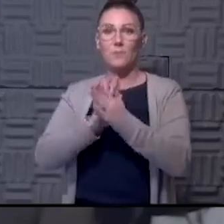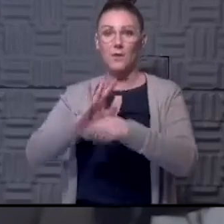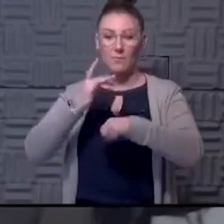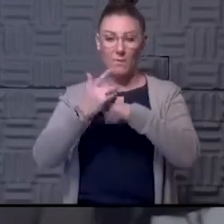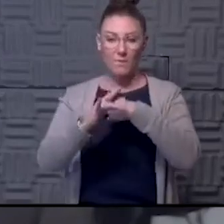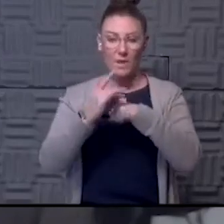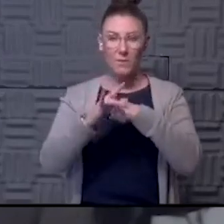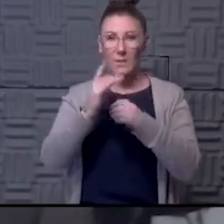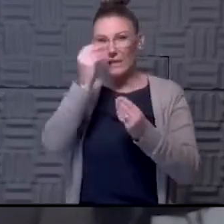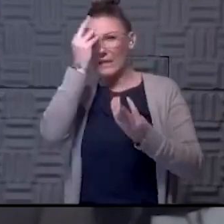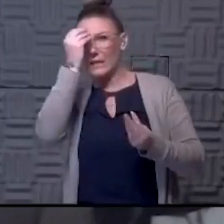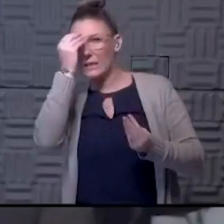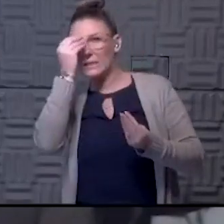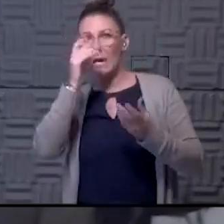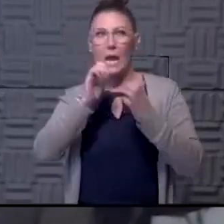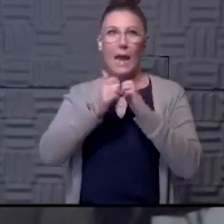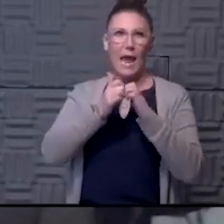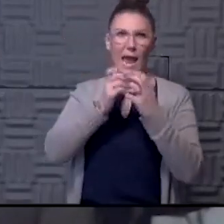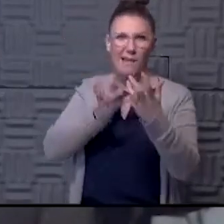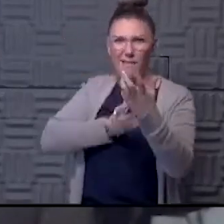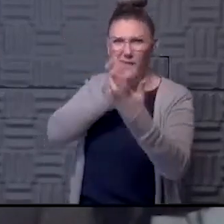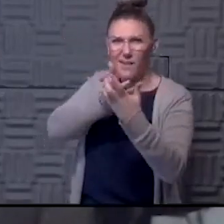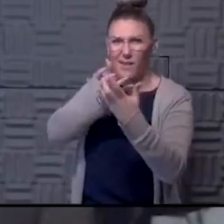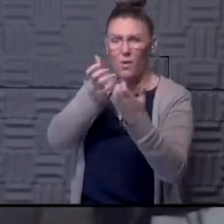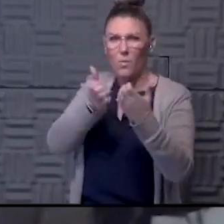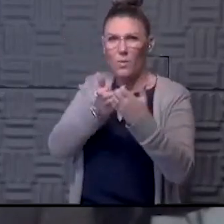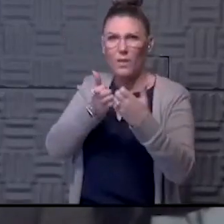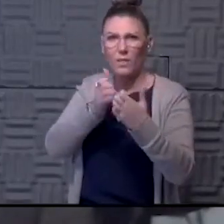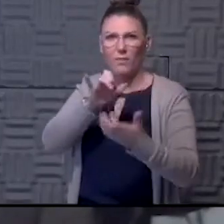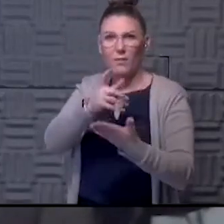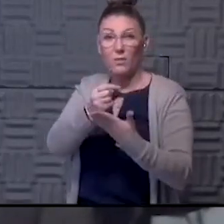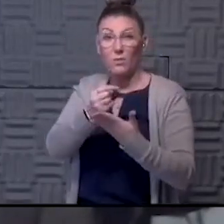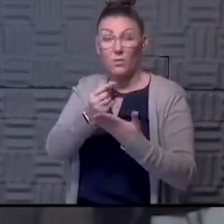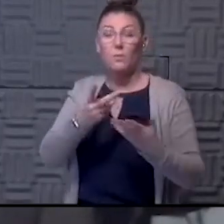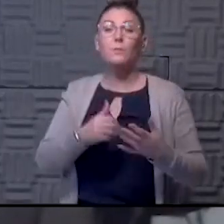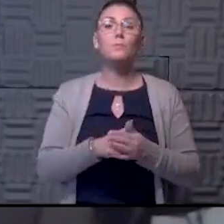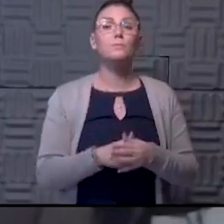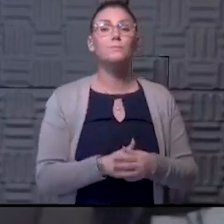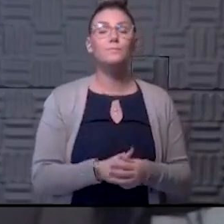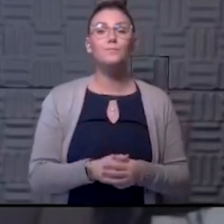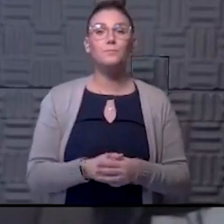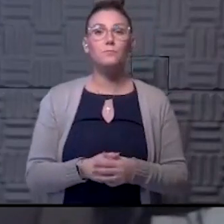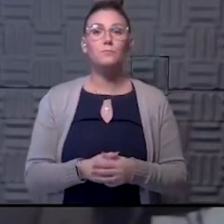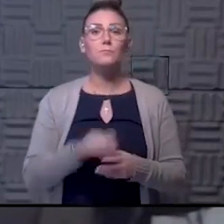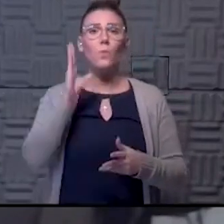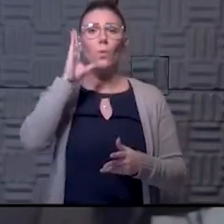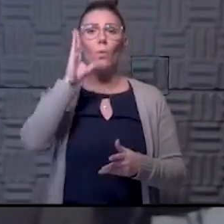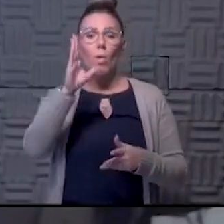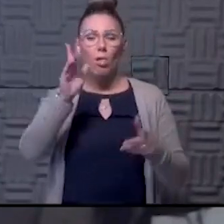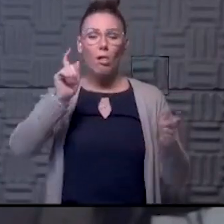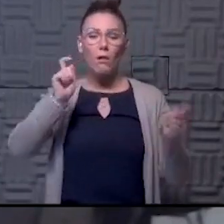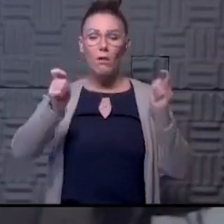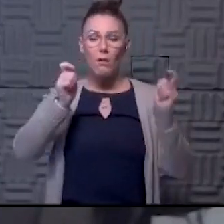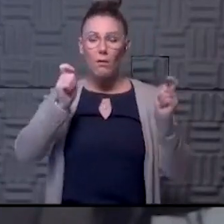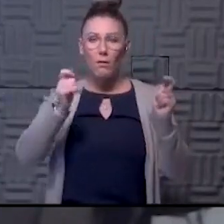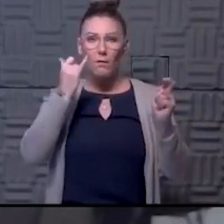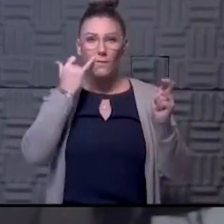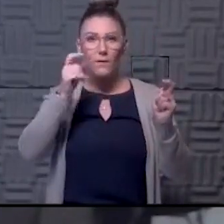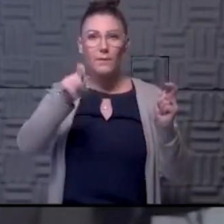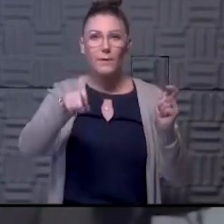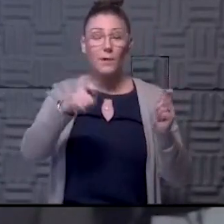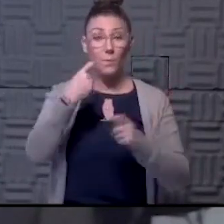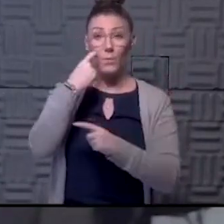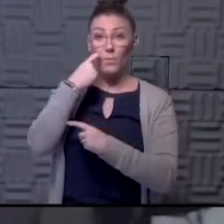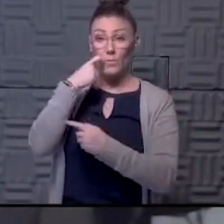had to consider how those will fit into all this as well. So we certainly, will adjust as we need to. This most